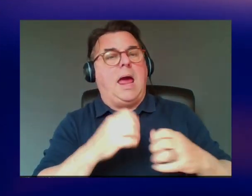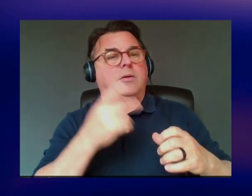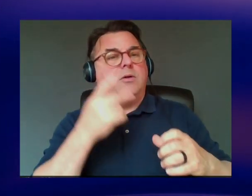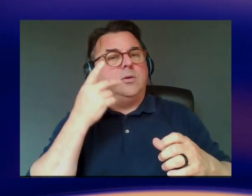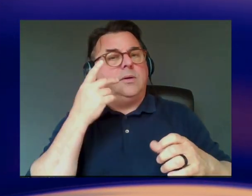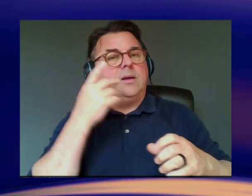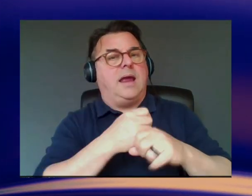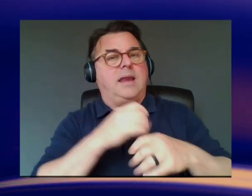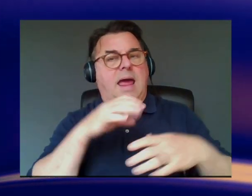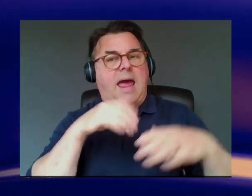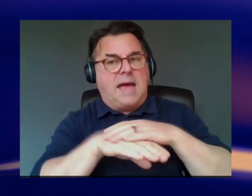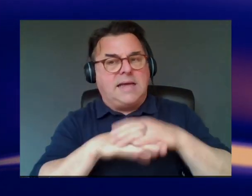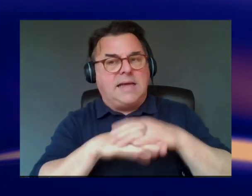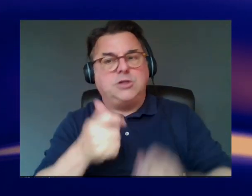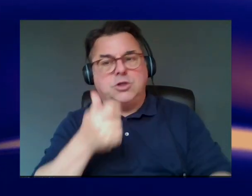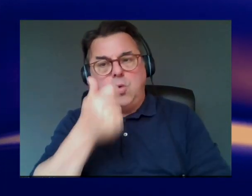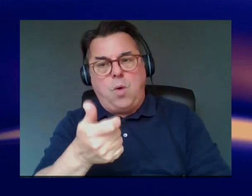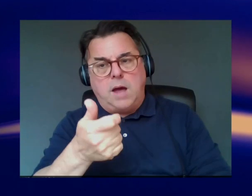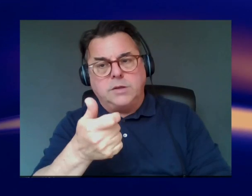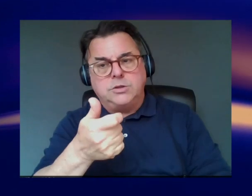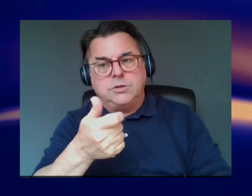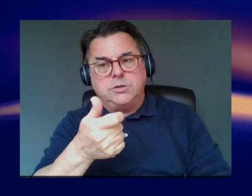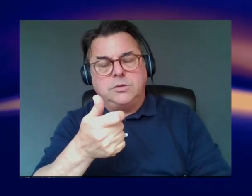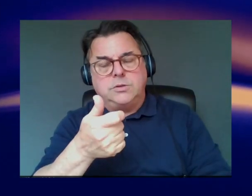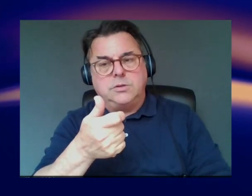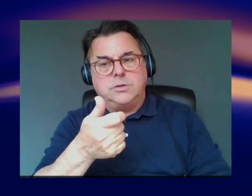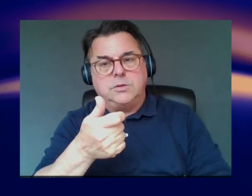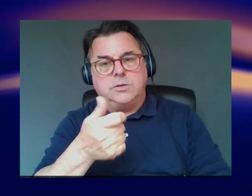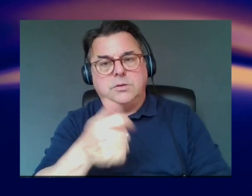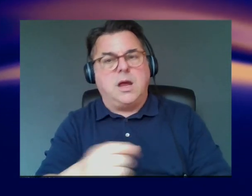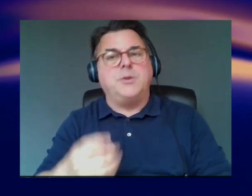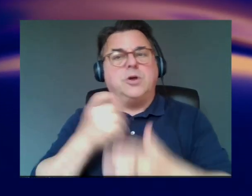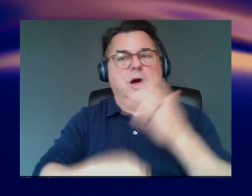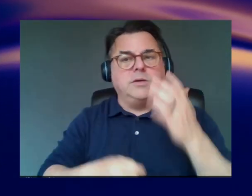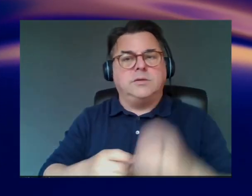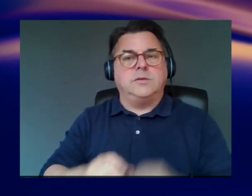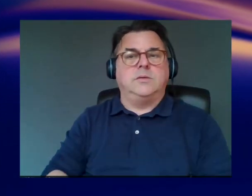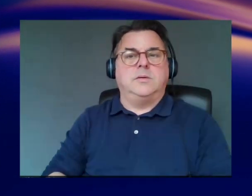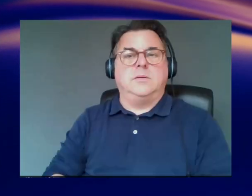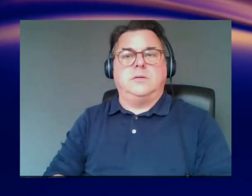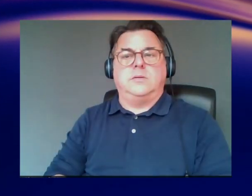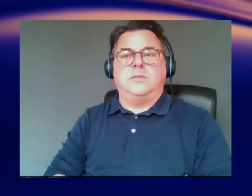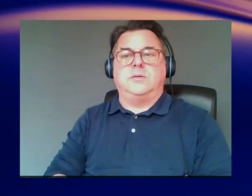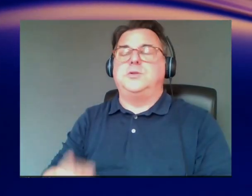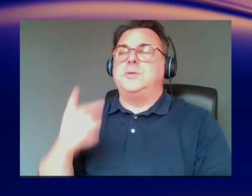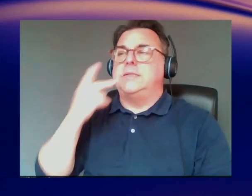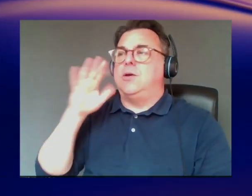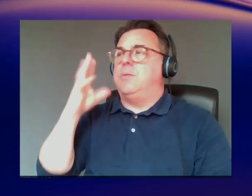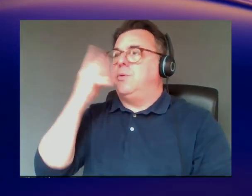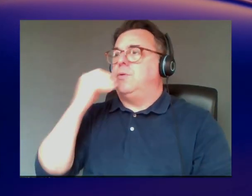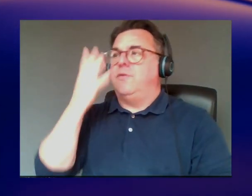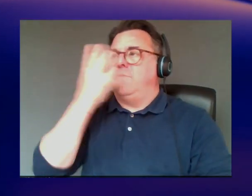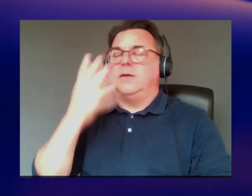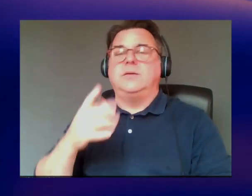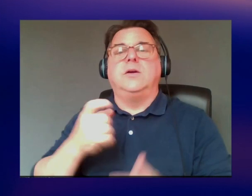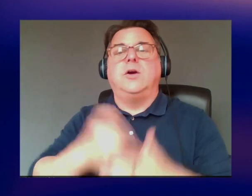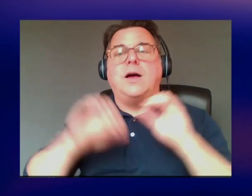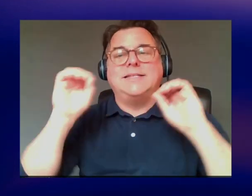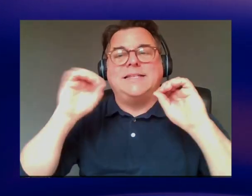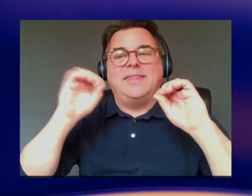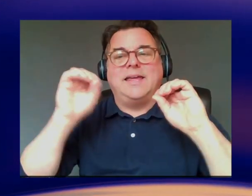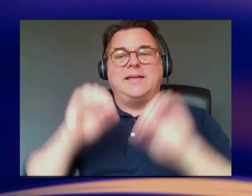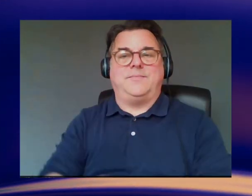larger technology landscape that we exist within, right? And knowing how these interconnected services work together